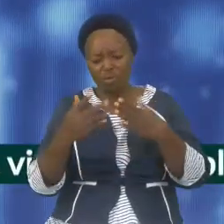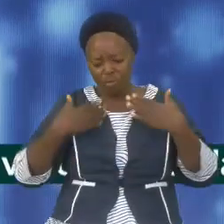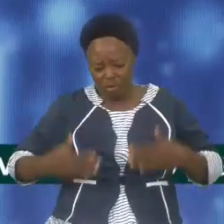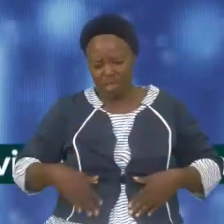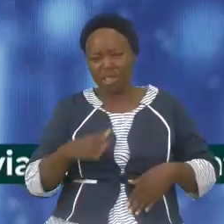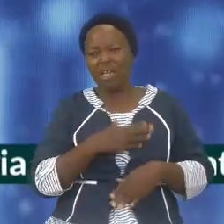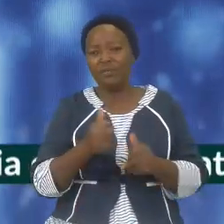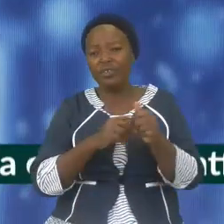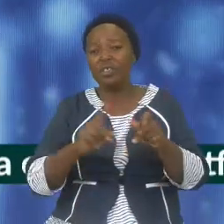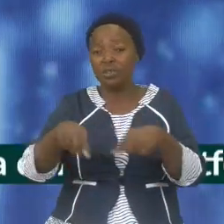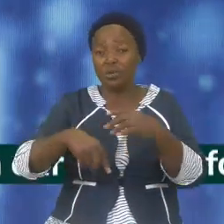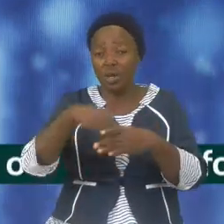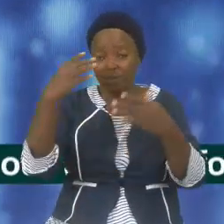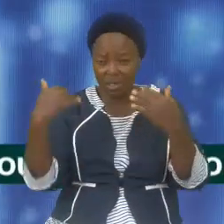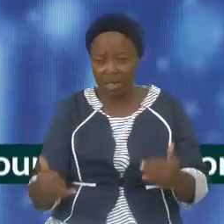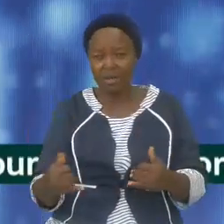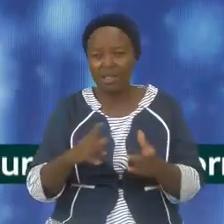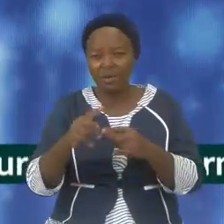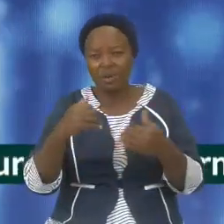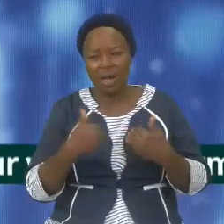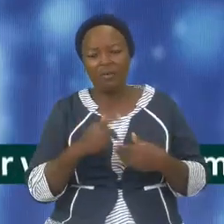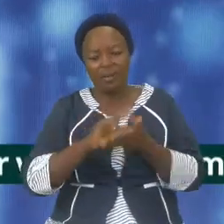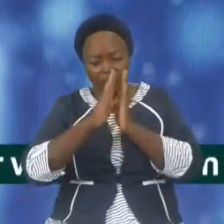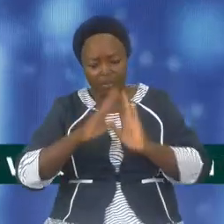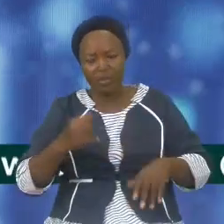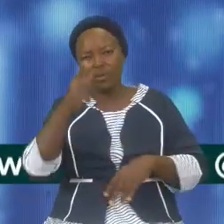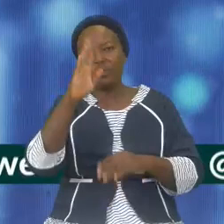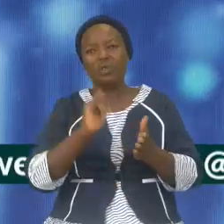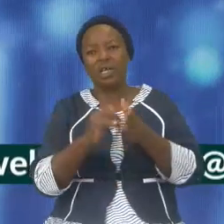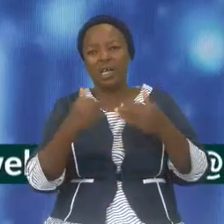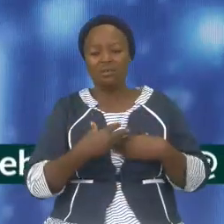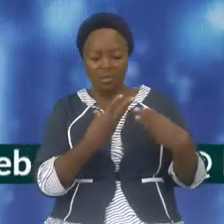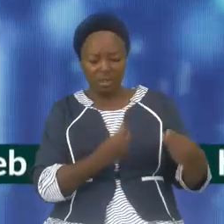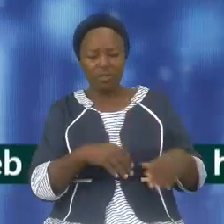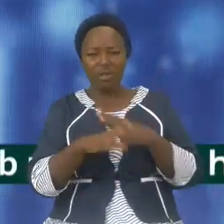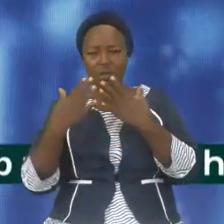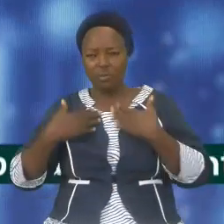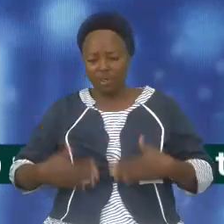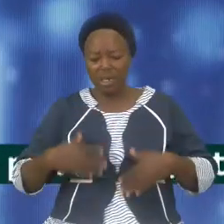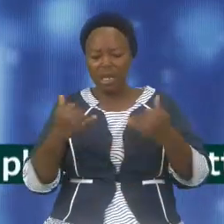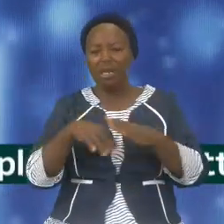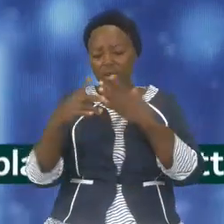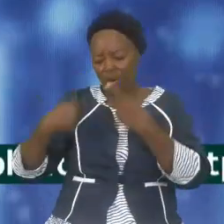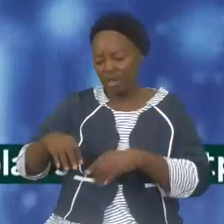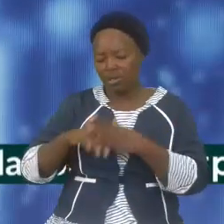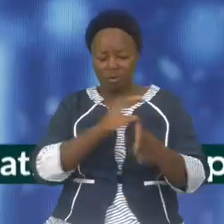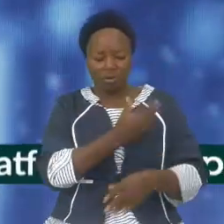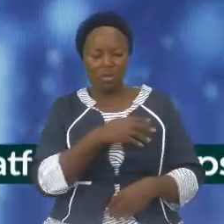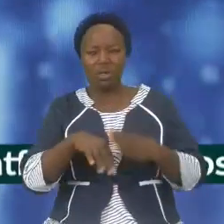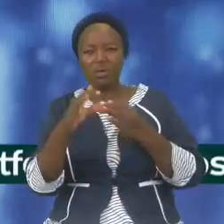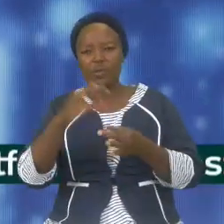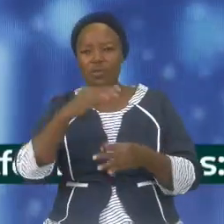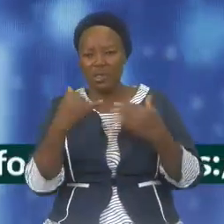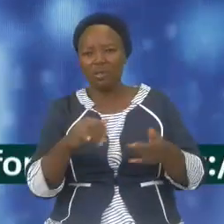everything is gone. Now you have the peace of God that has settled in your body, in your heart, in your soul, in your spirit, check